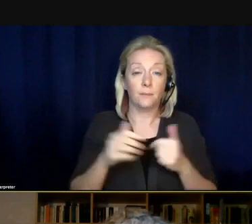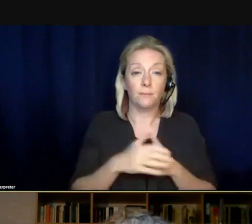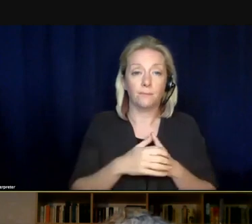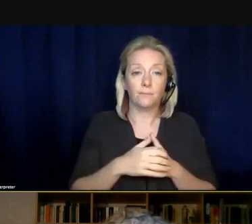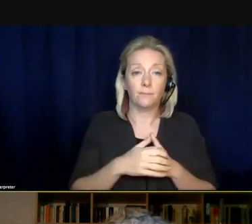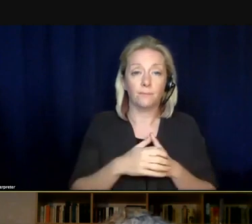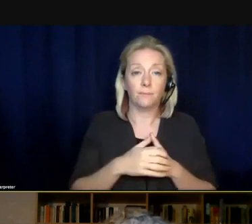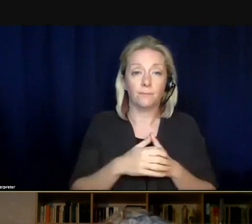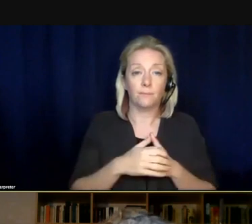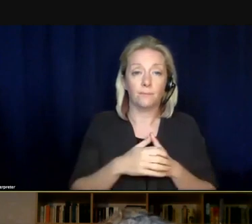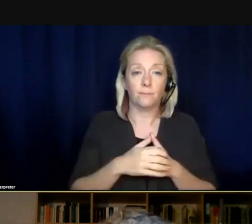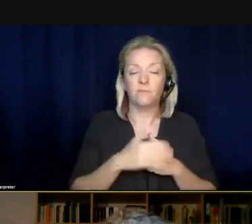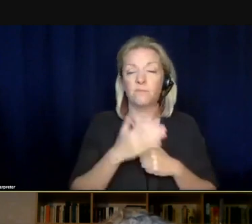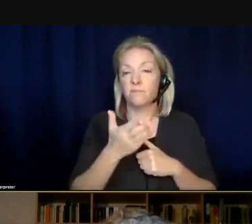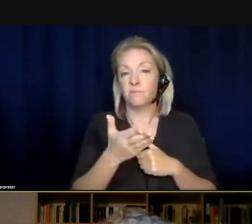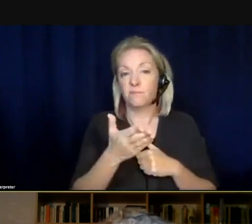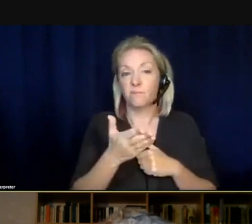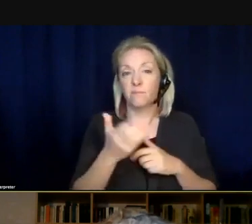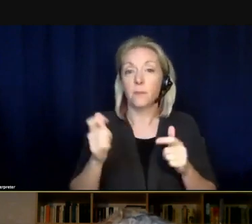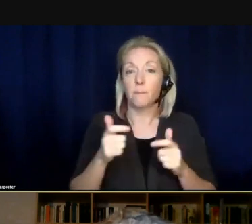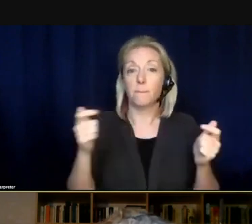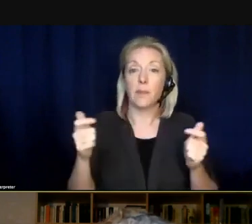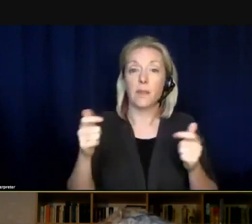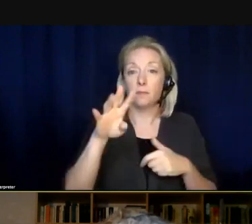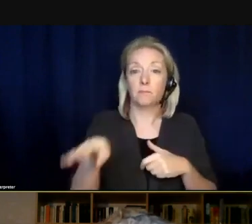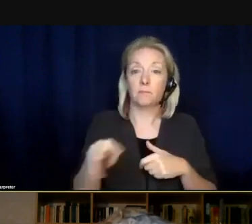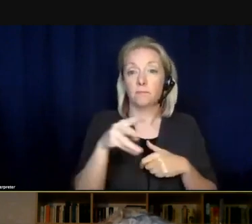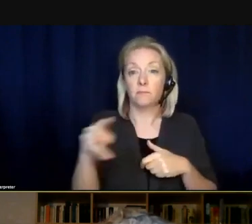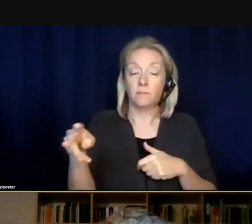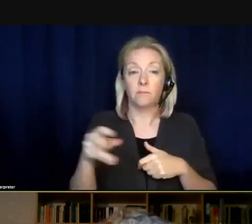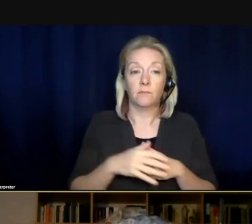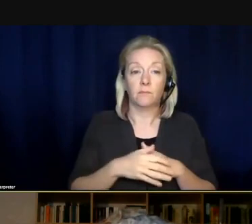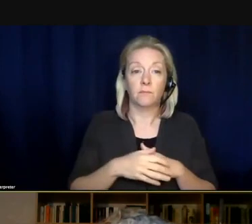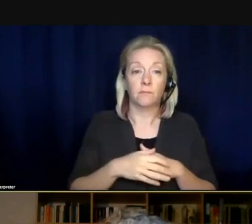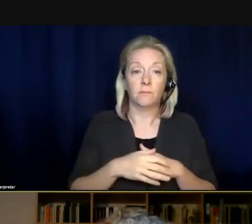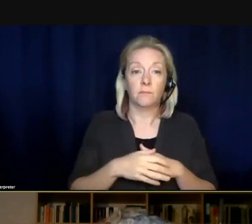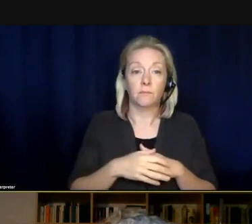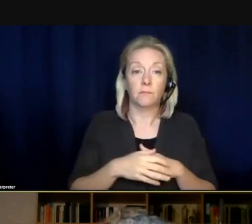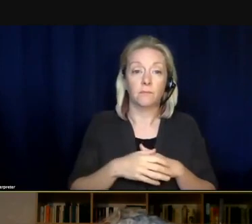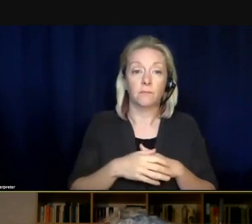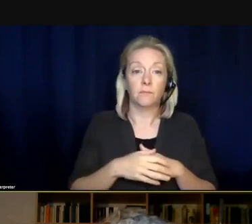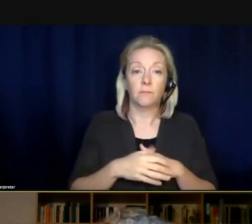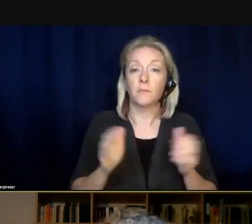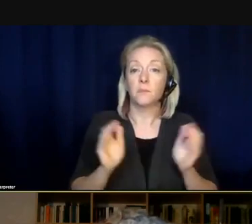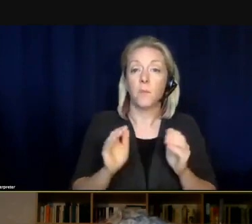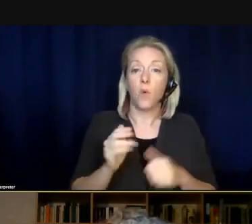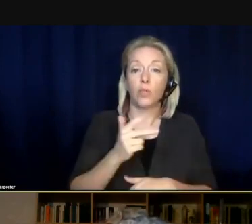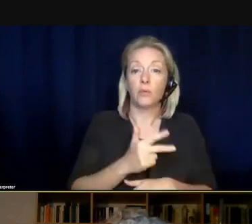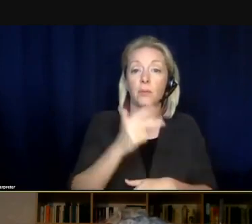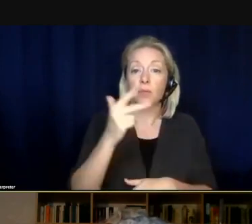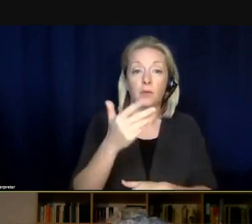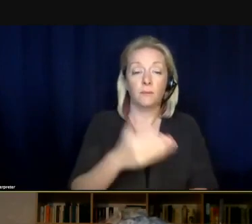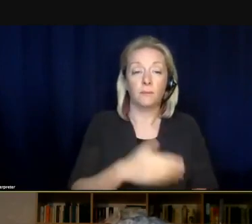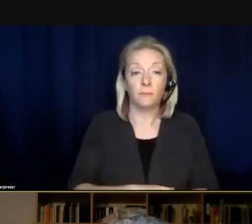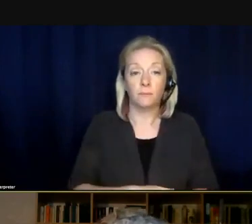like what the difference is. So that's a big game board, and this is a small game board, same